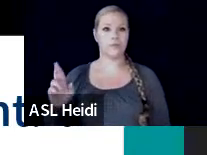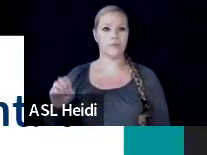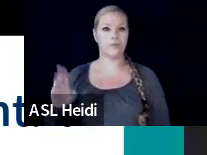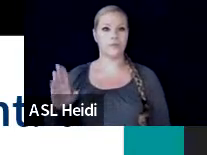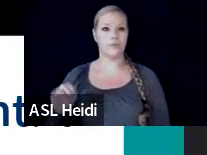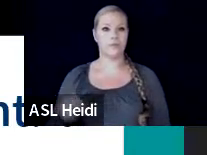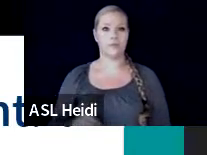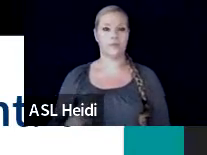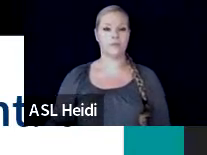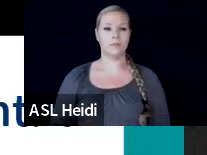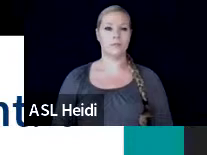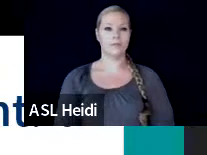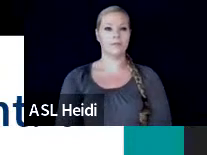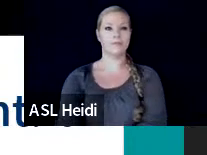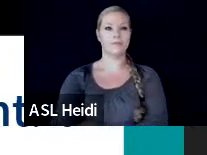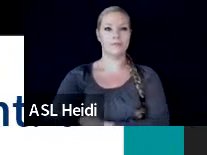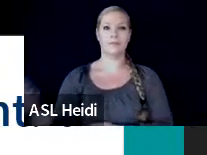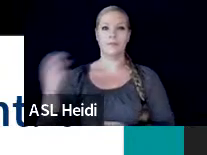Yes,